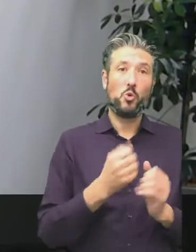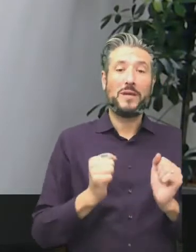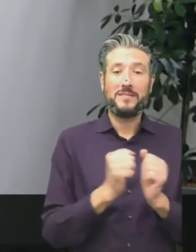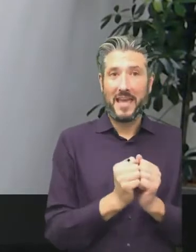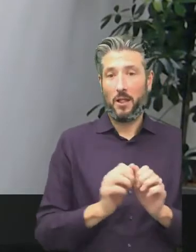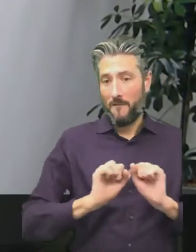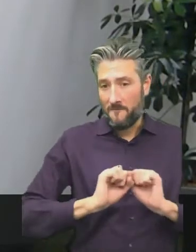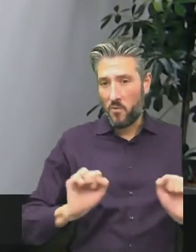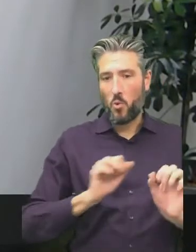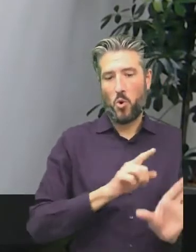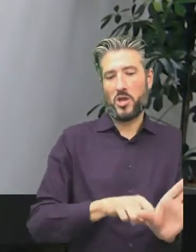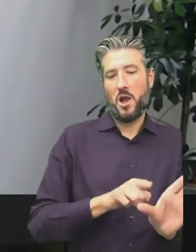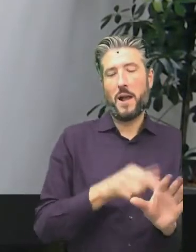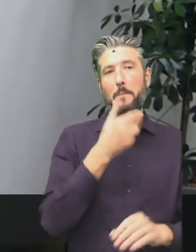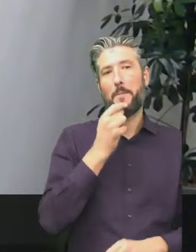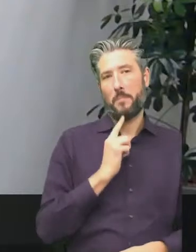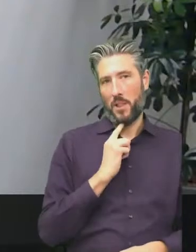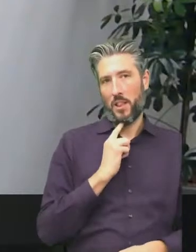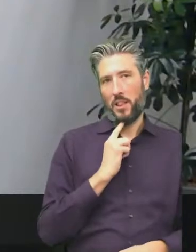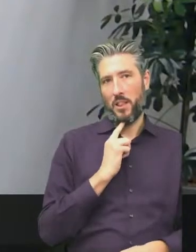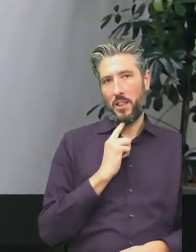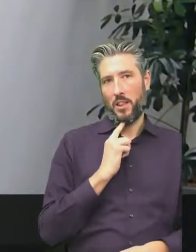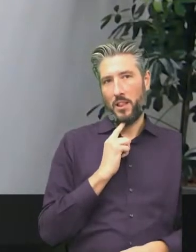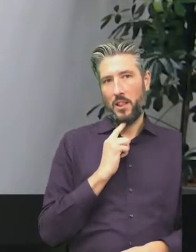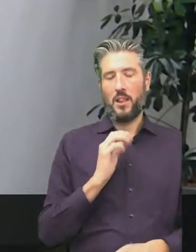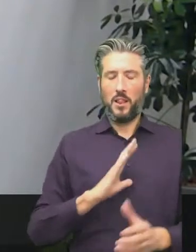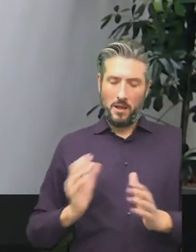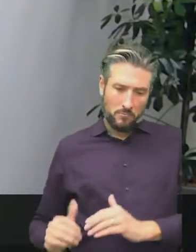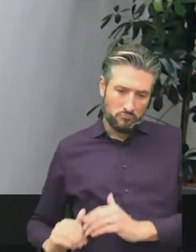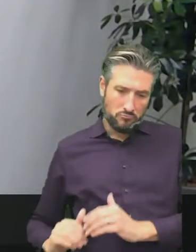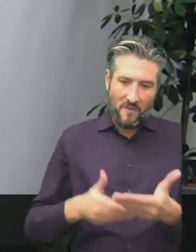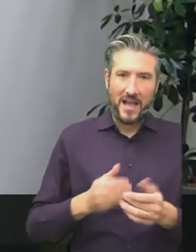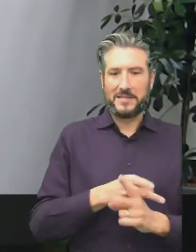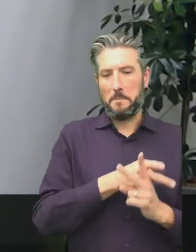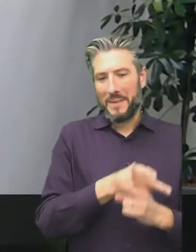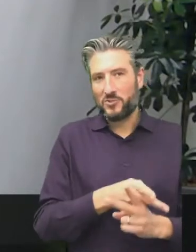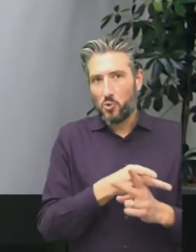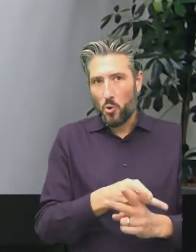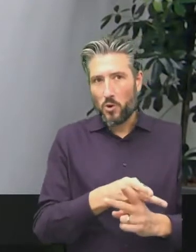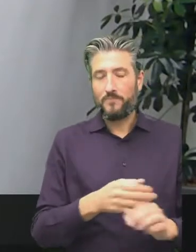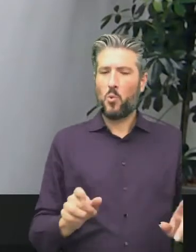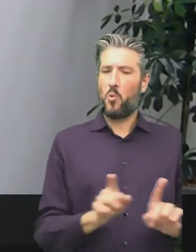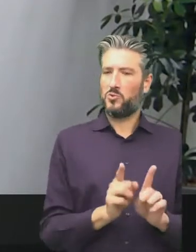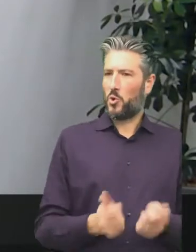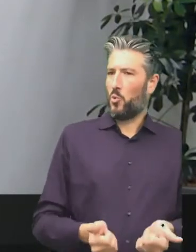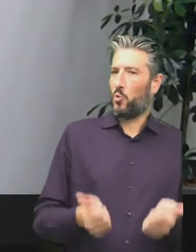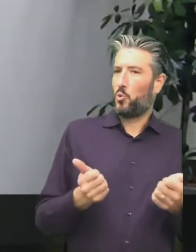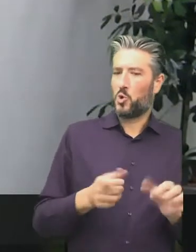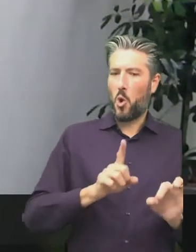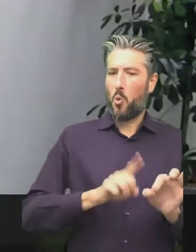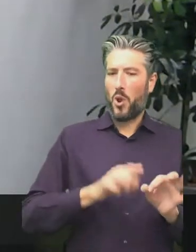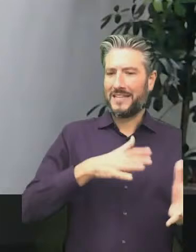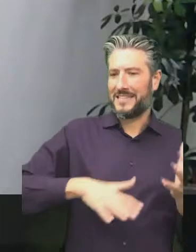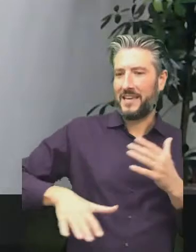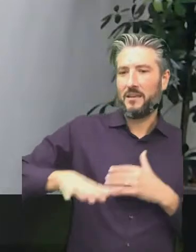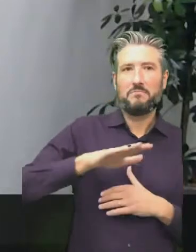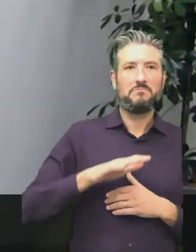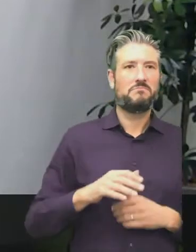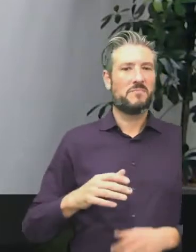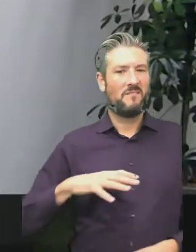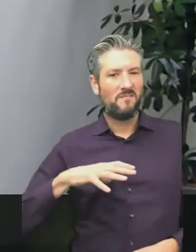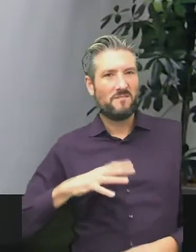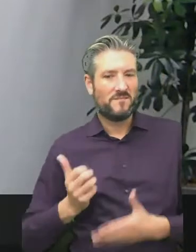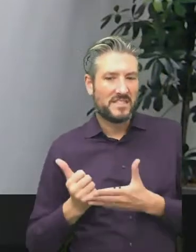personal mentor, but also good quality youth activities and facilities around them. Another issue that helps address the issue you're talking